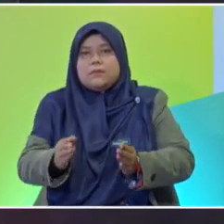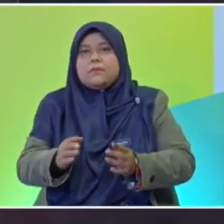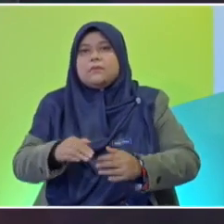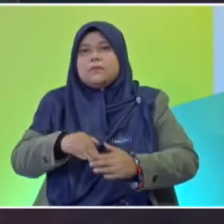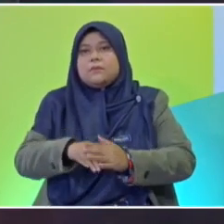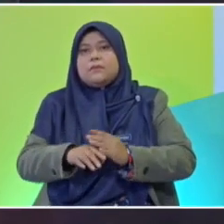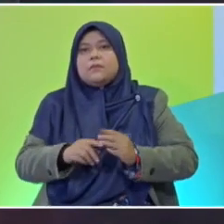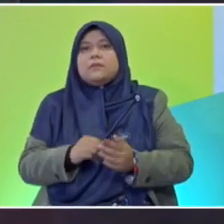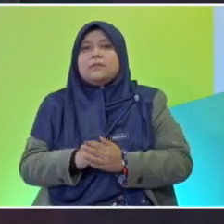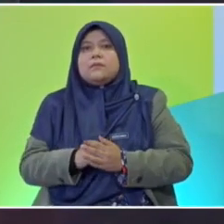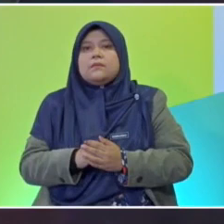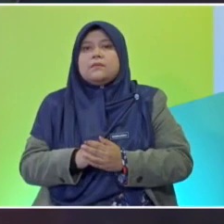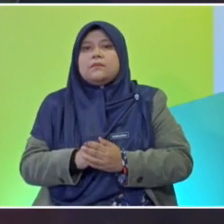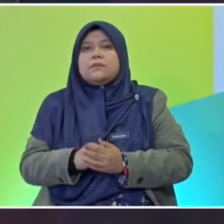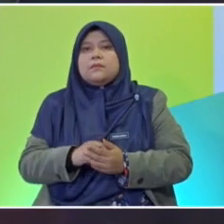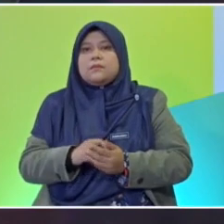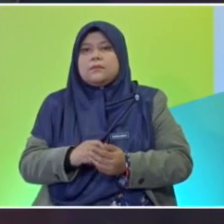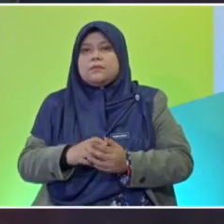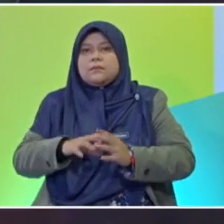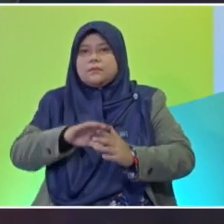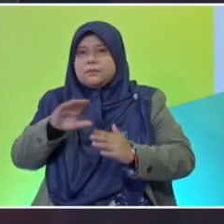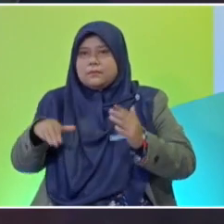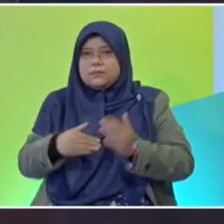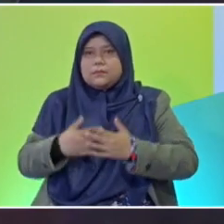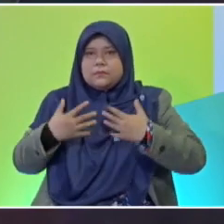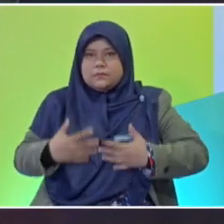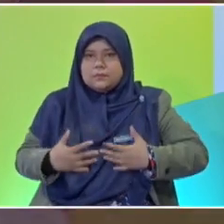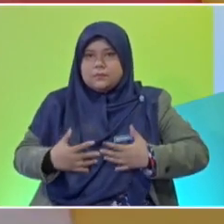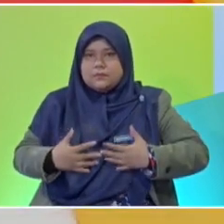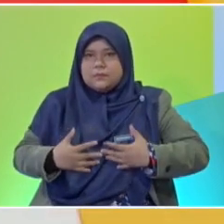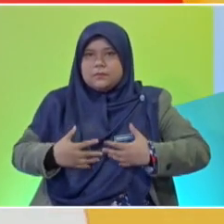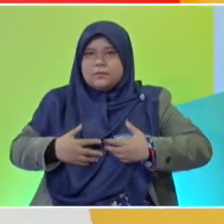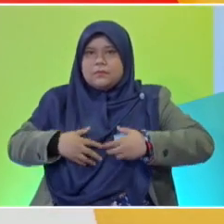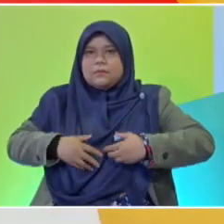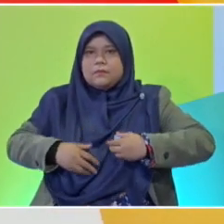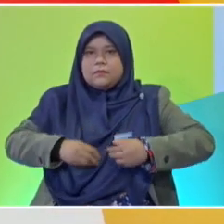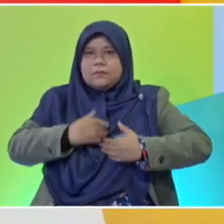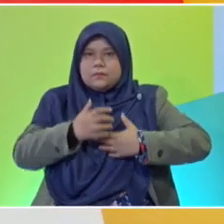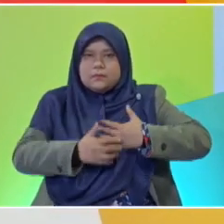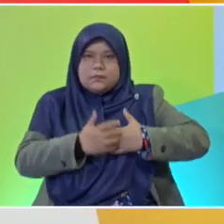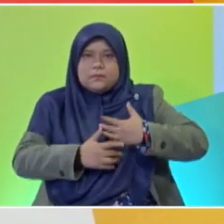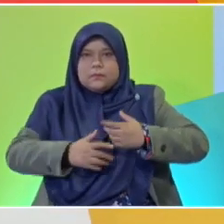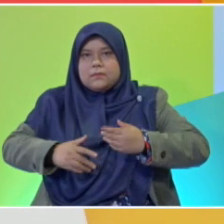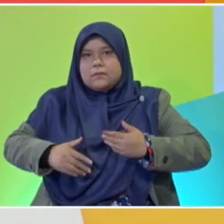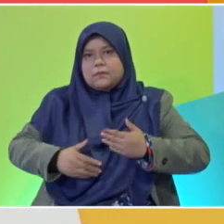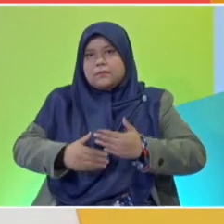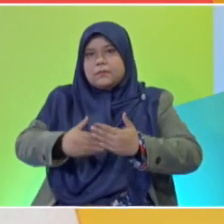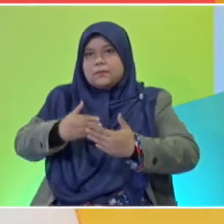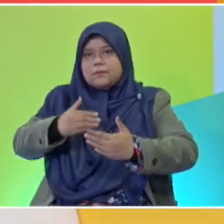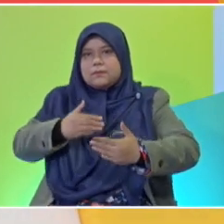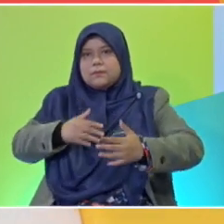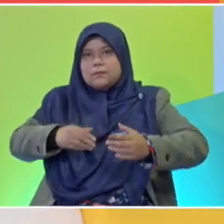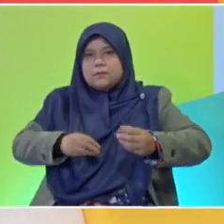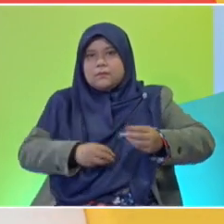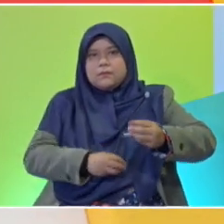lungs. Okay. Go. So from the rest of the body, the blood will then flow back